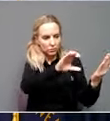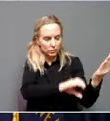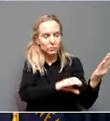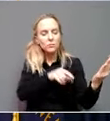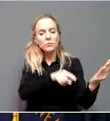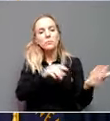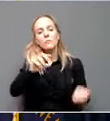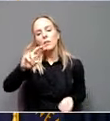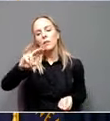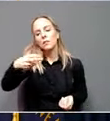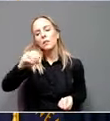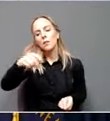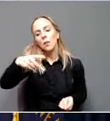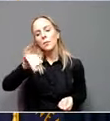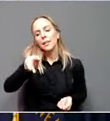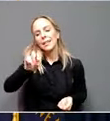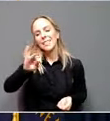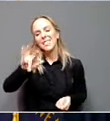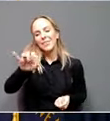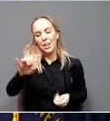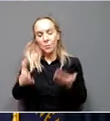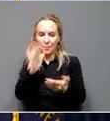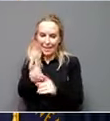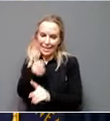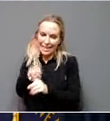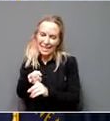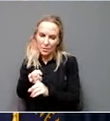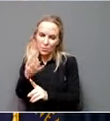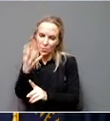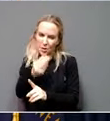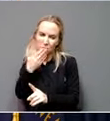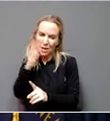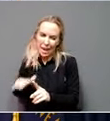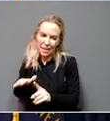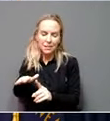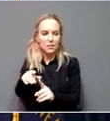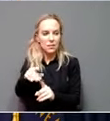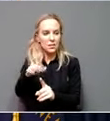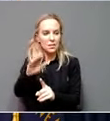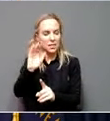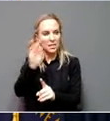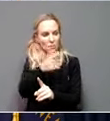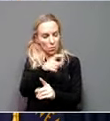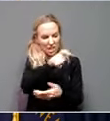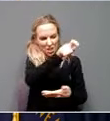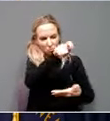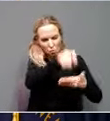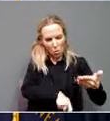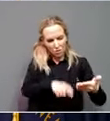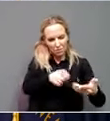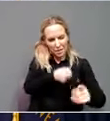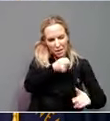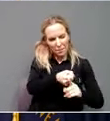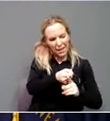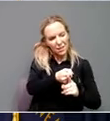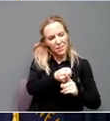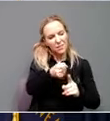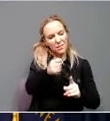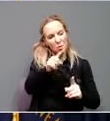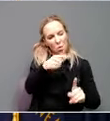Hopkinsville pretty badly and was written in a way that would impact almost only Kentucky and not anywhere else in the country. And that